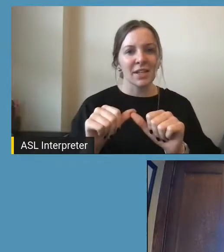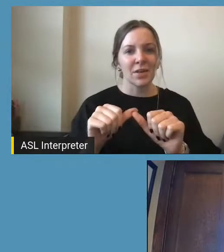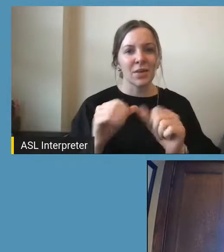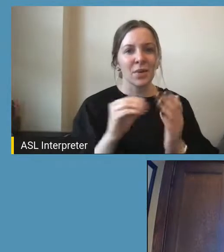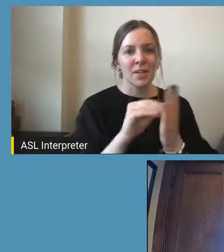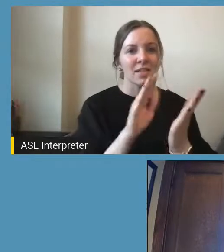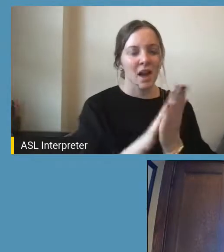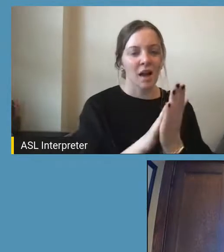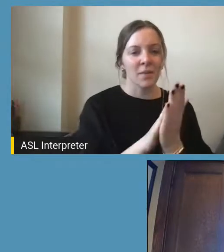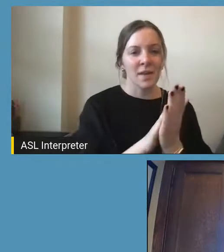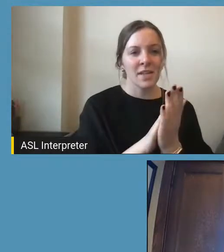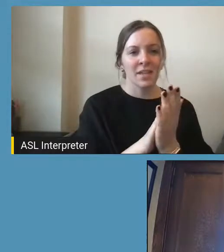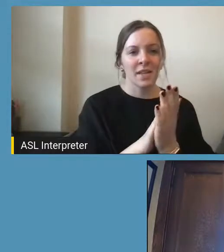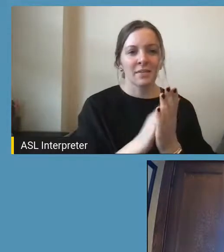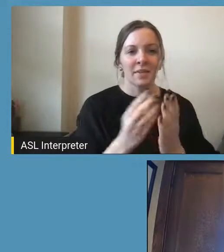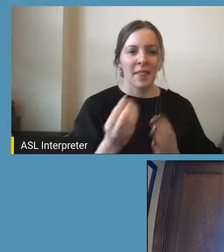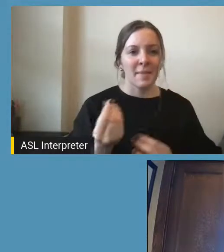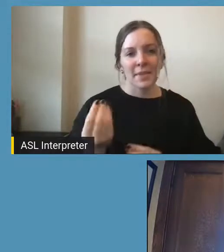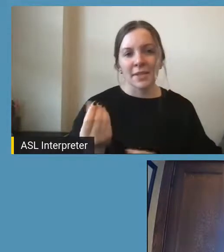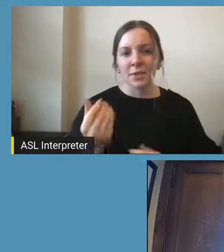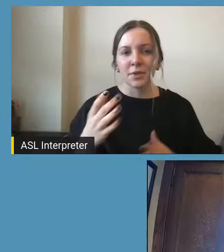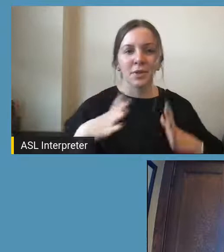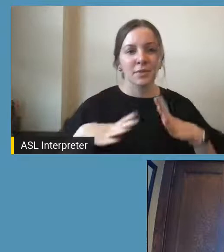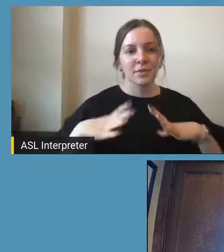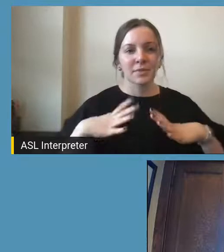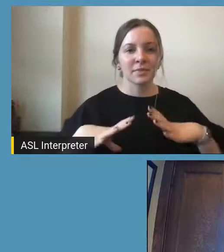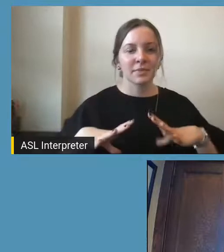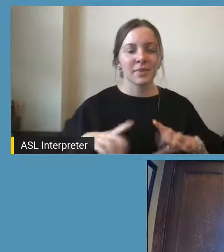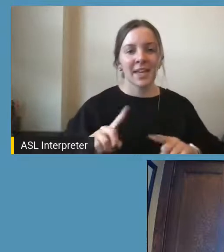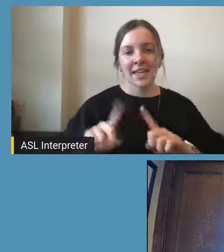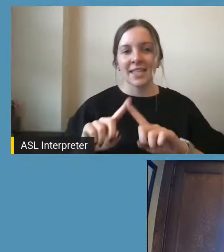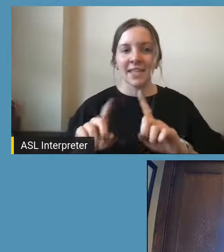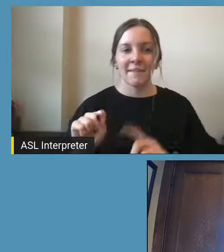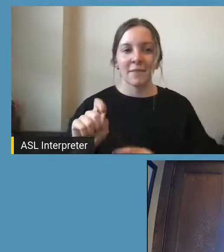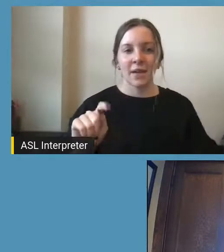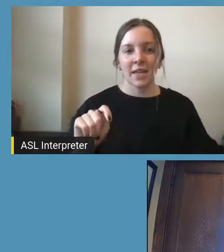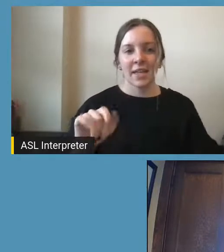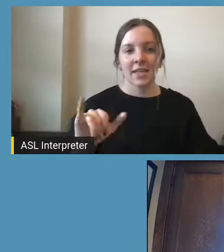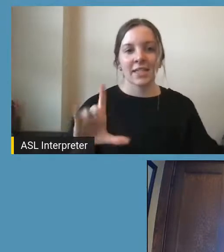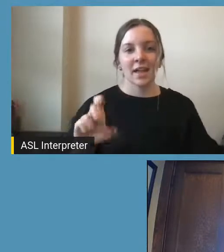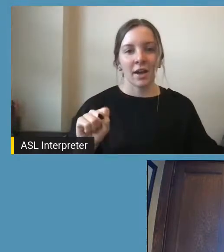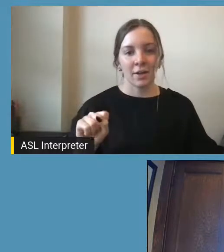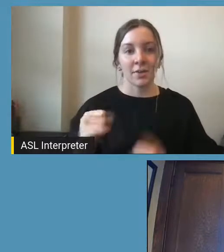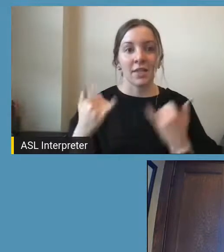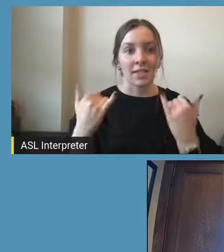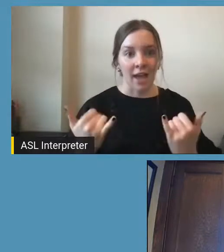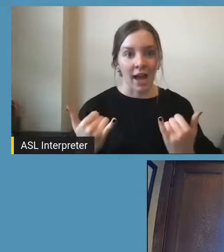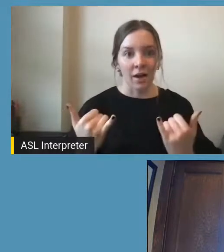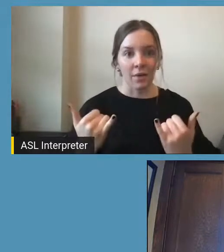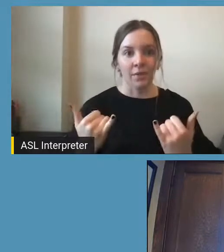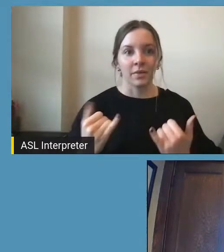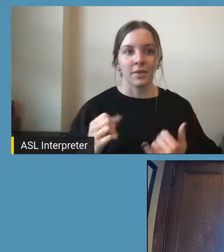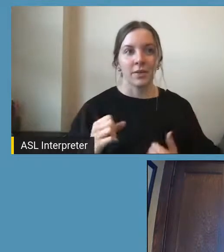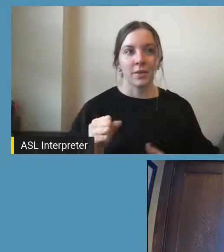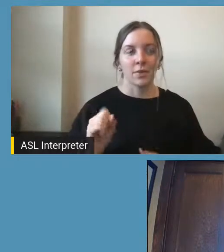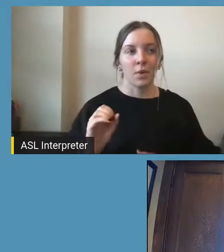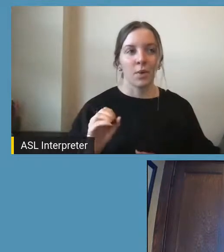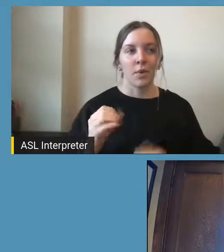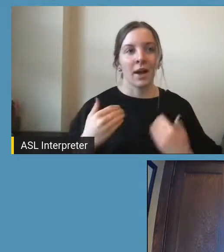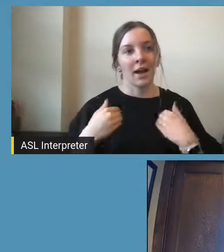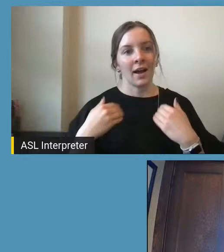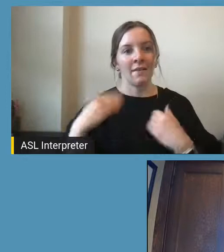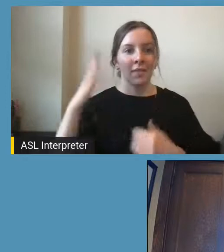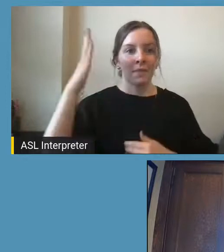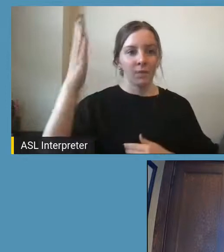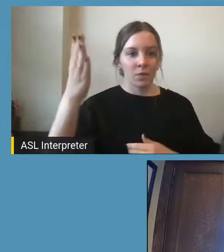those styles that we're not going to see if we don't make that effort. And to remember too, perhaps, that